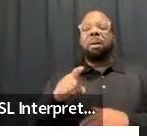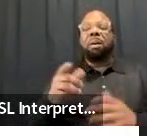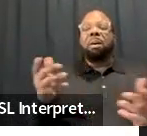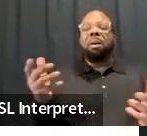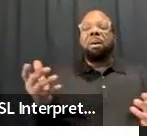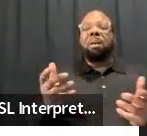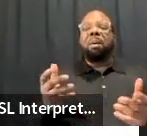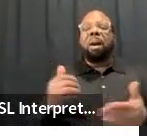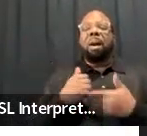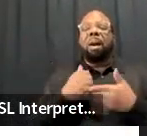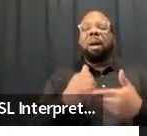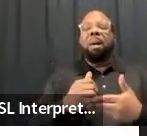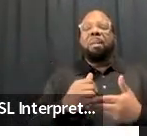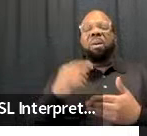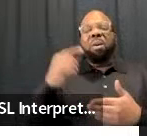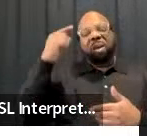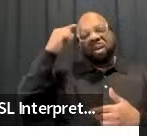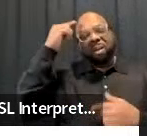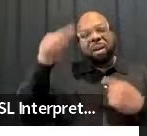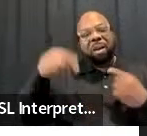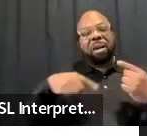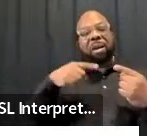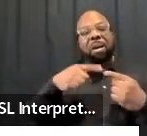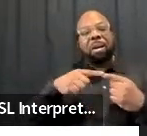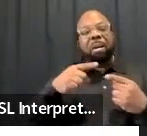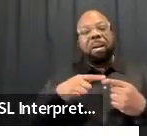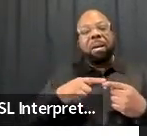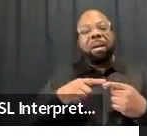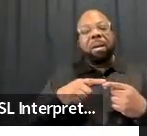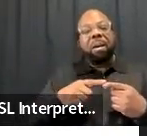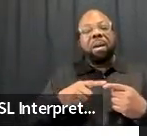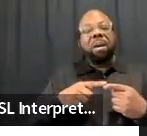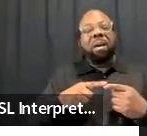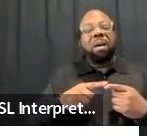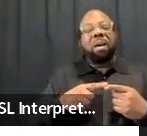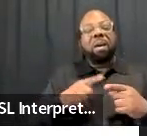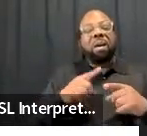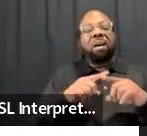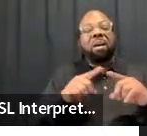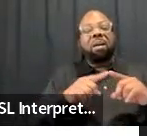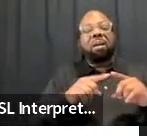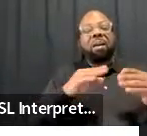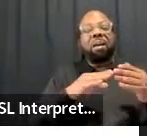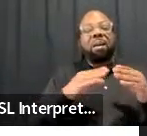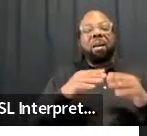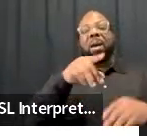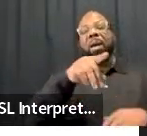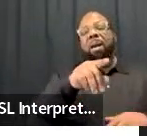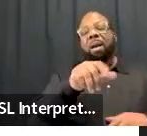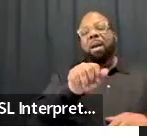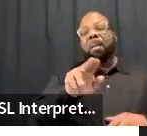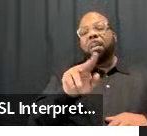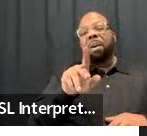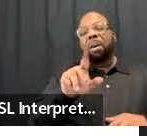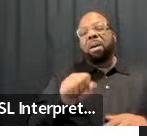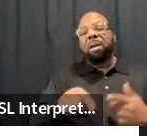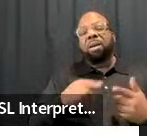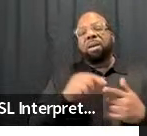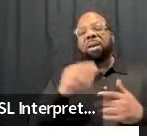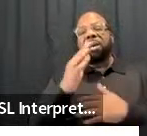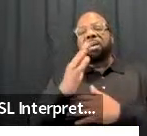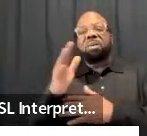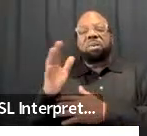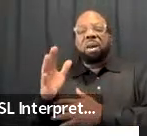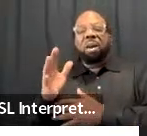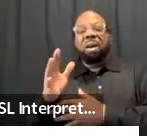you consider all this without including parks in every neighborhood? Just nature, parks, trees are one of the best sequesters